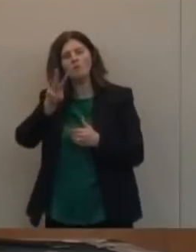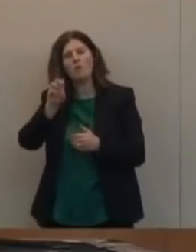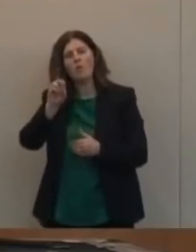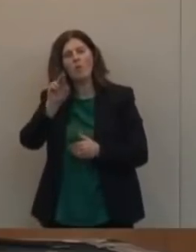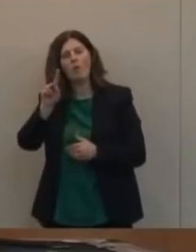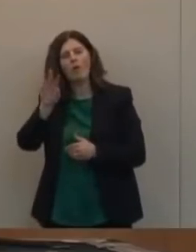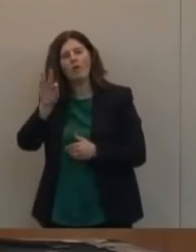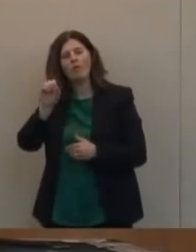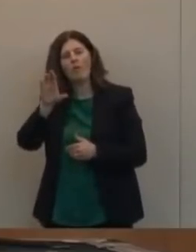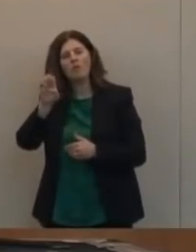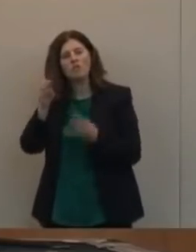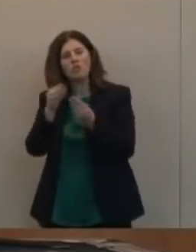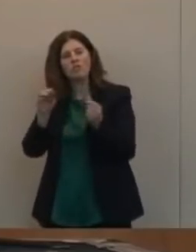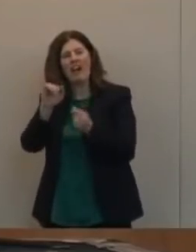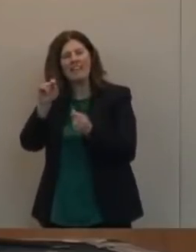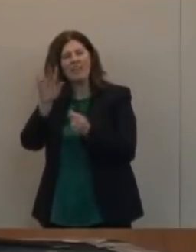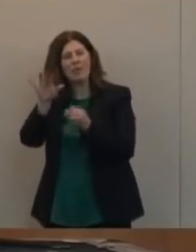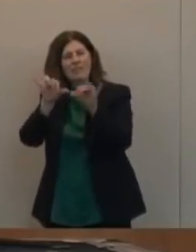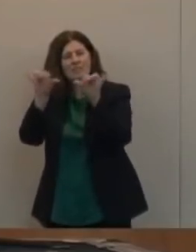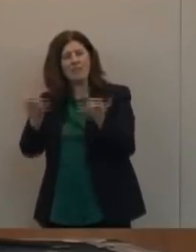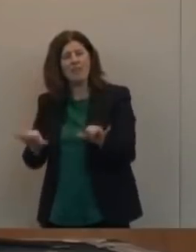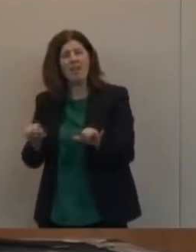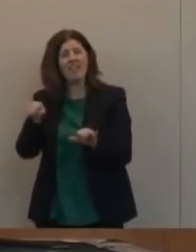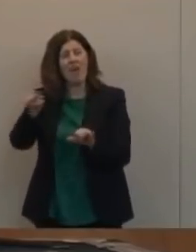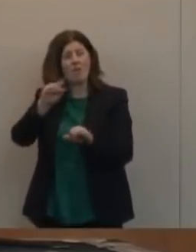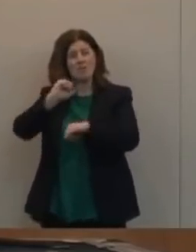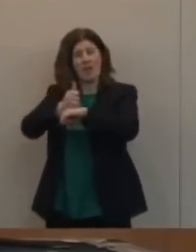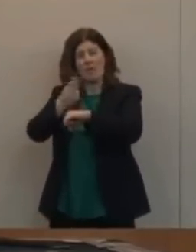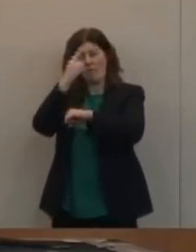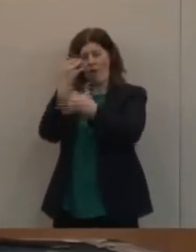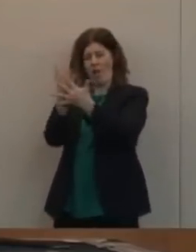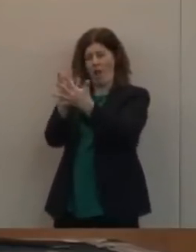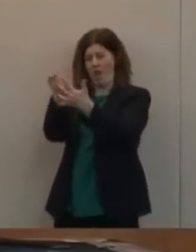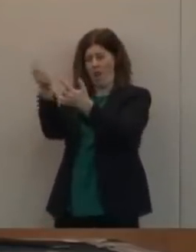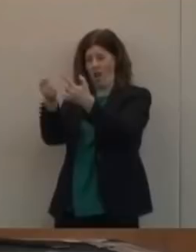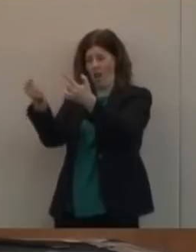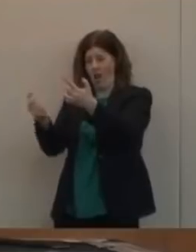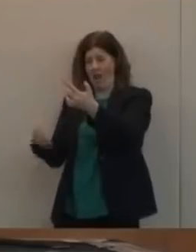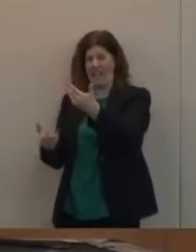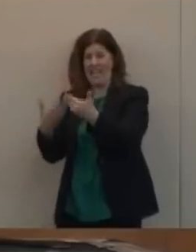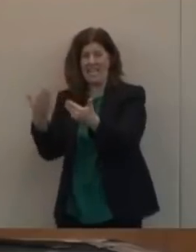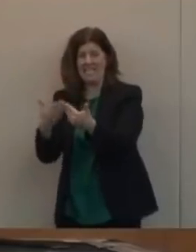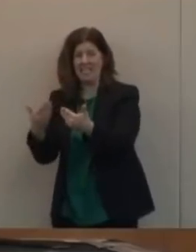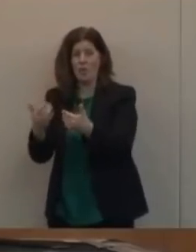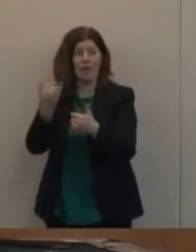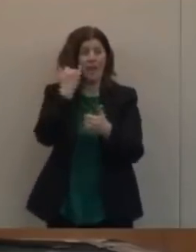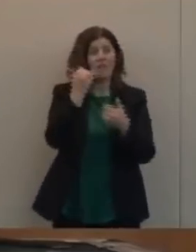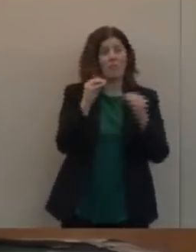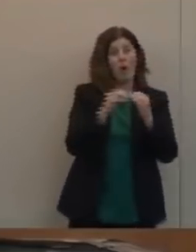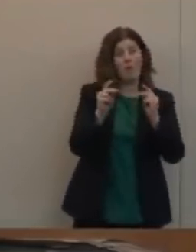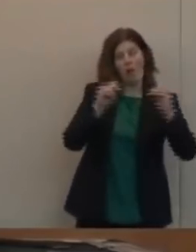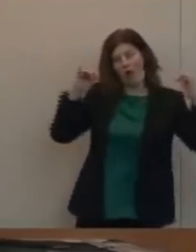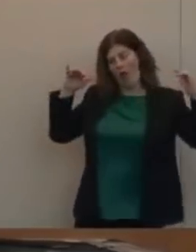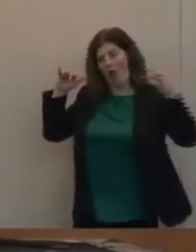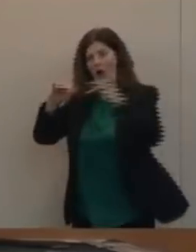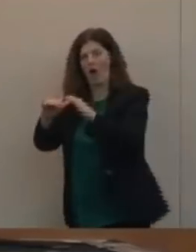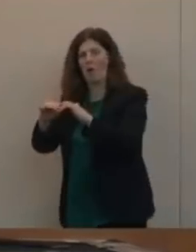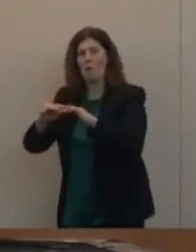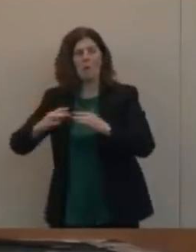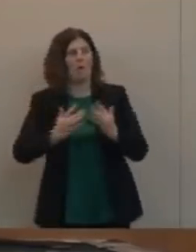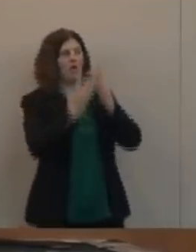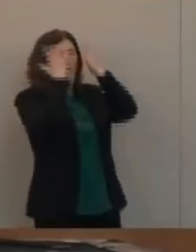solution IT systems were designed to screen people out, so they can't deal with huge capacity. You know, we've